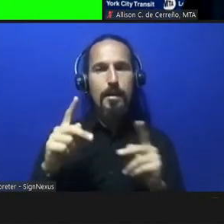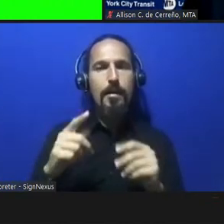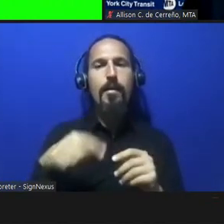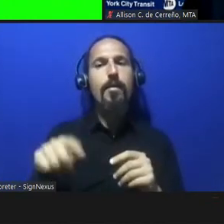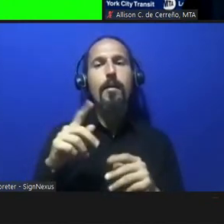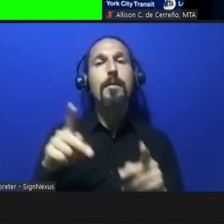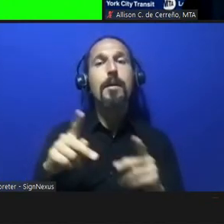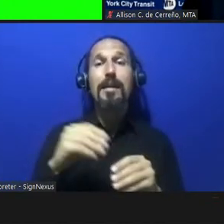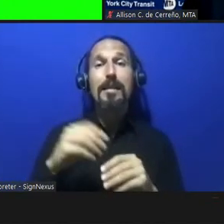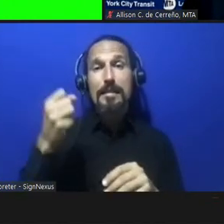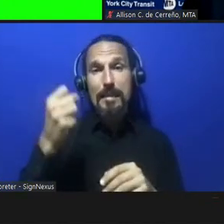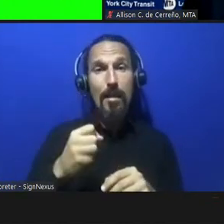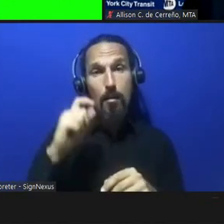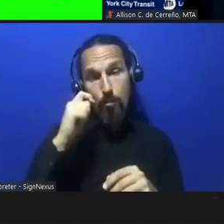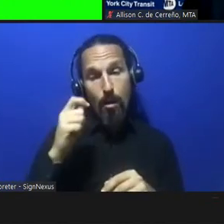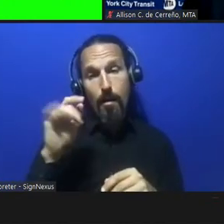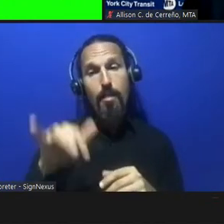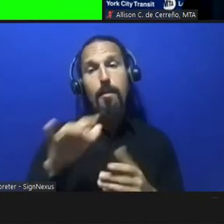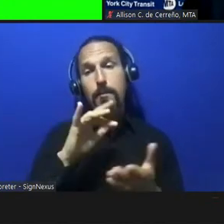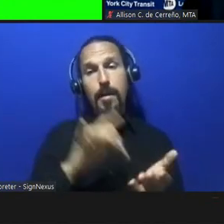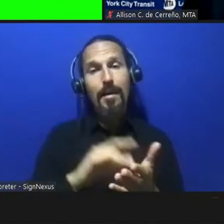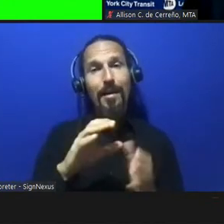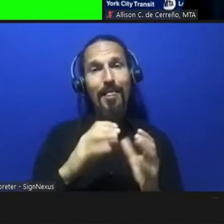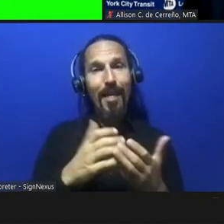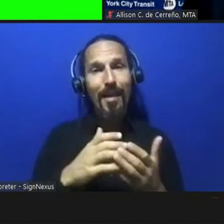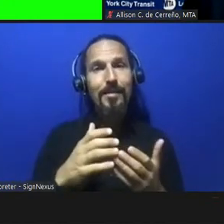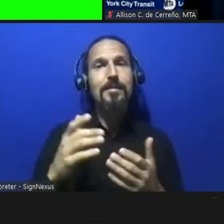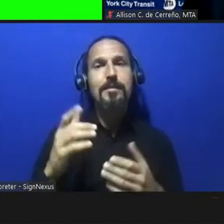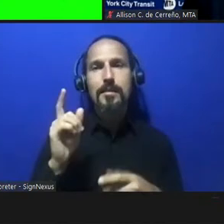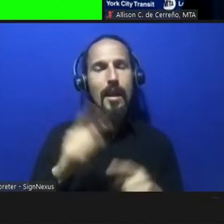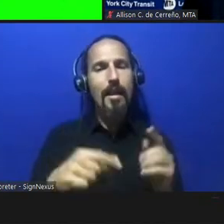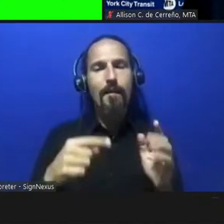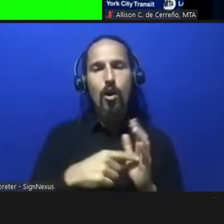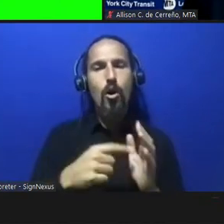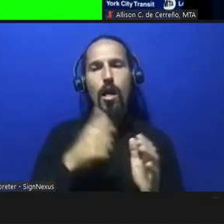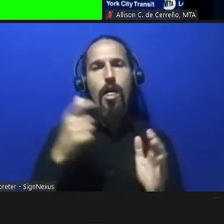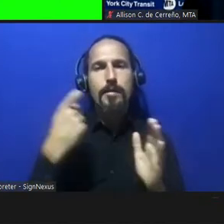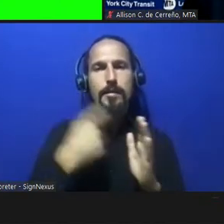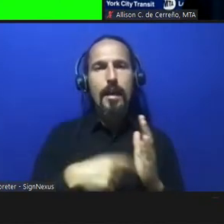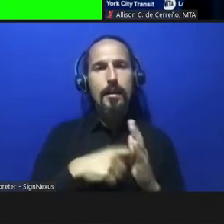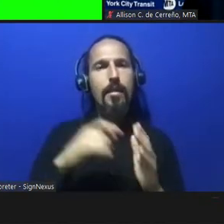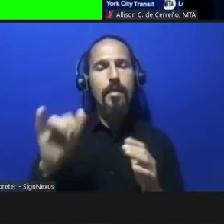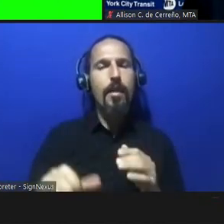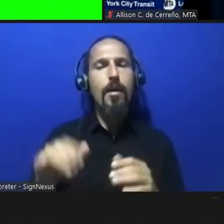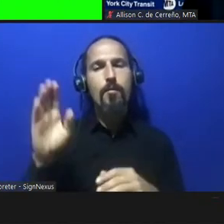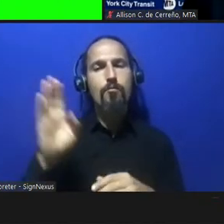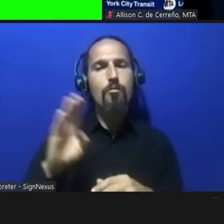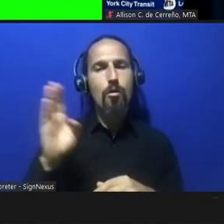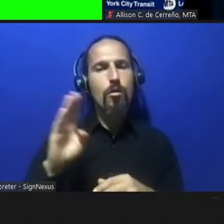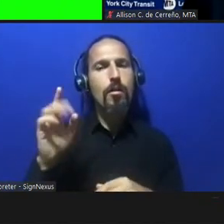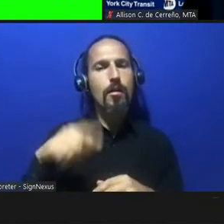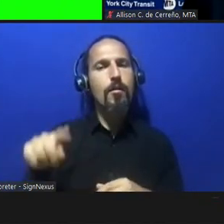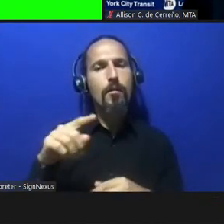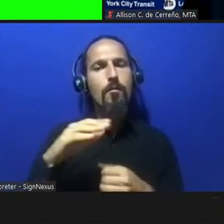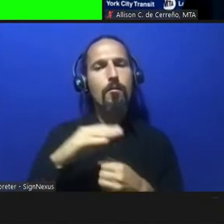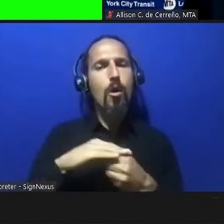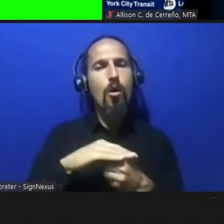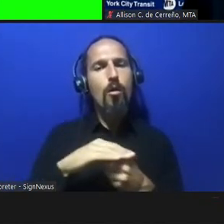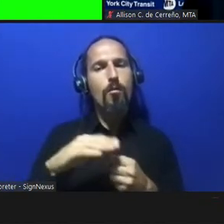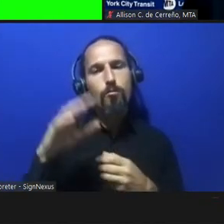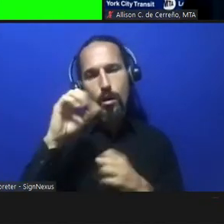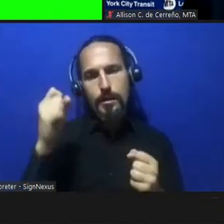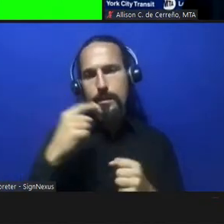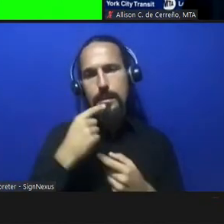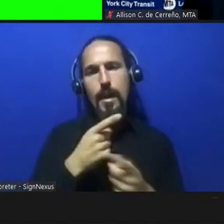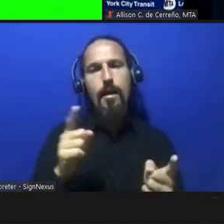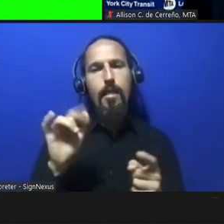the south bronx middle class and working class people can't afford another tax the brooklyn borough president said that um people that have cars